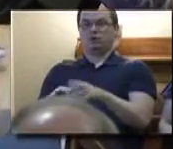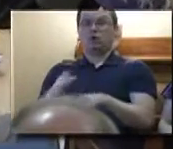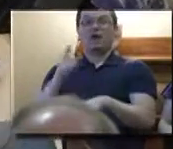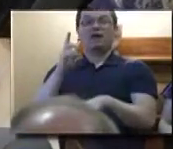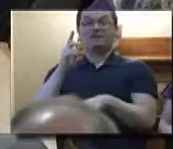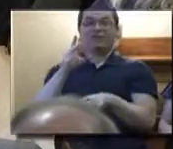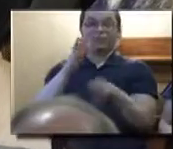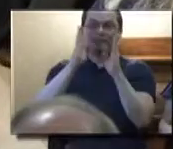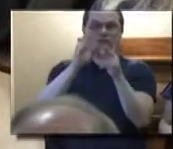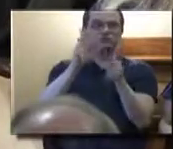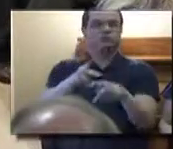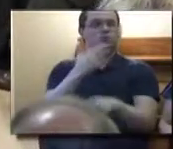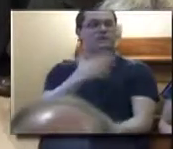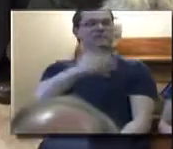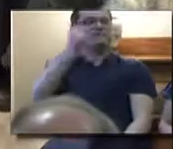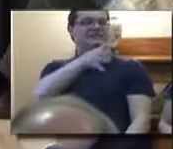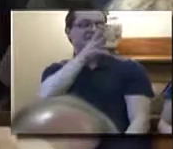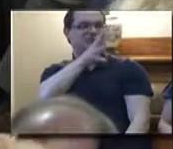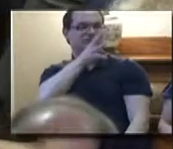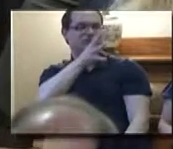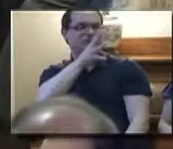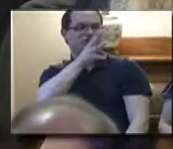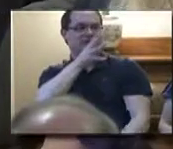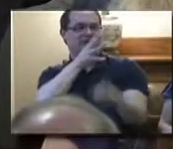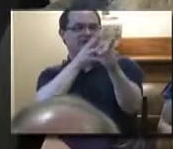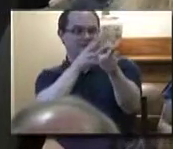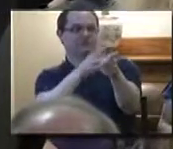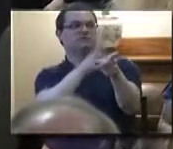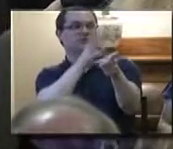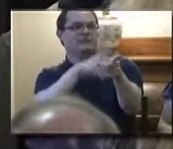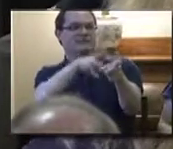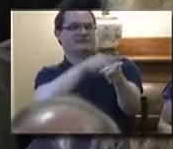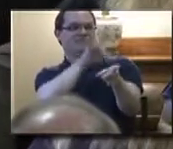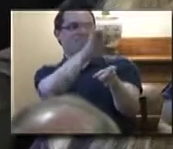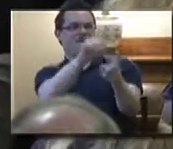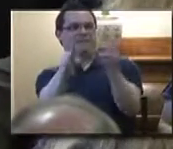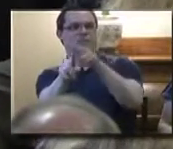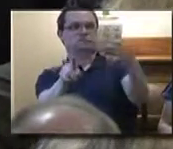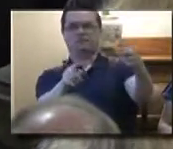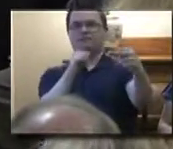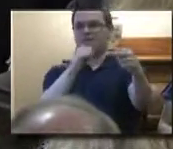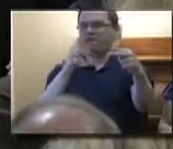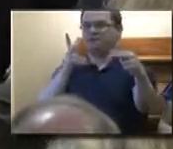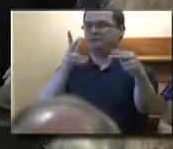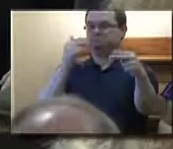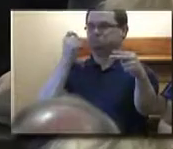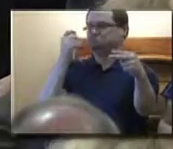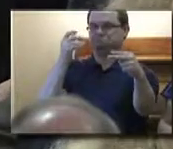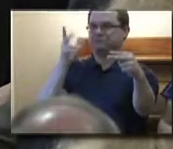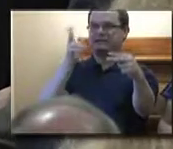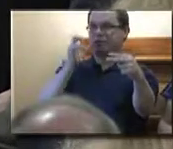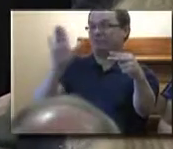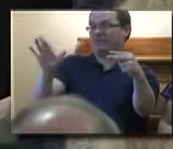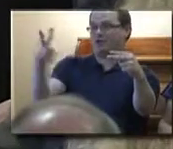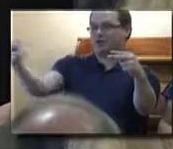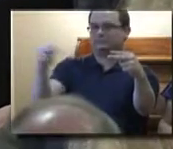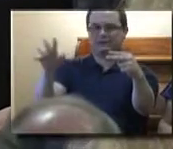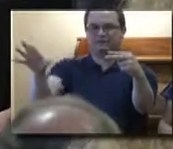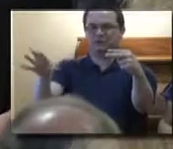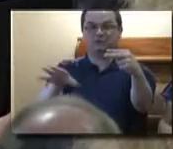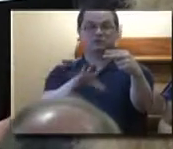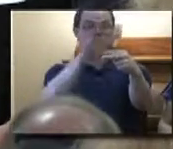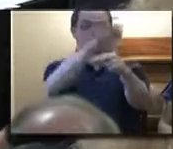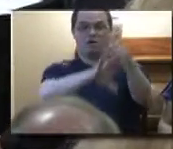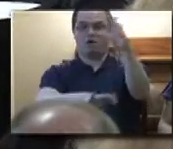best speech and hear that person's side of the story and not the deaf person's side of the story. So they can make an arrest, they can take